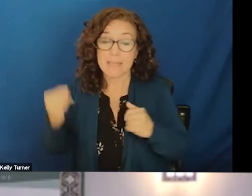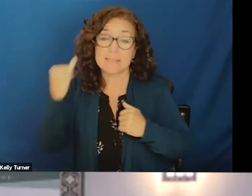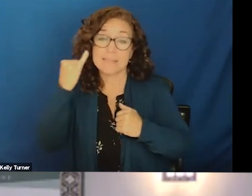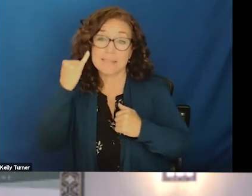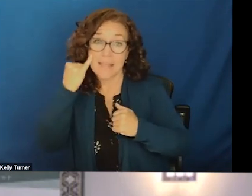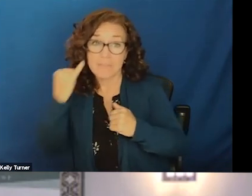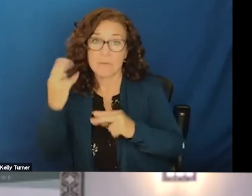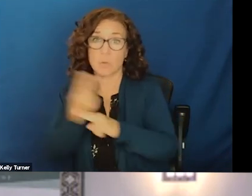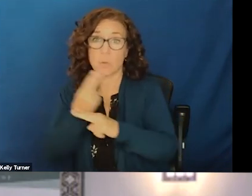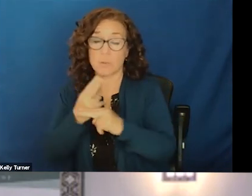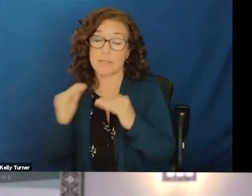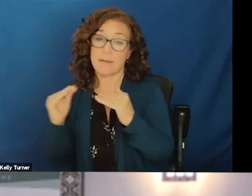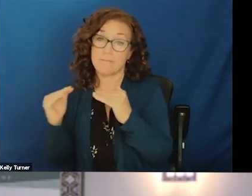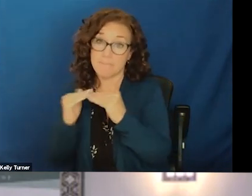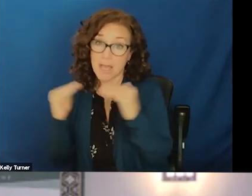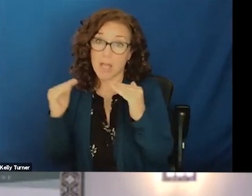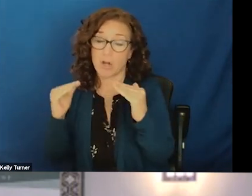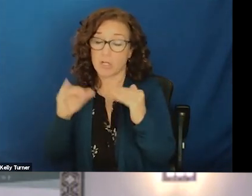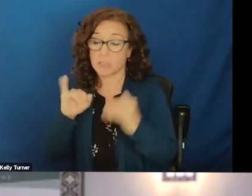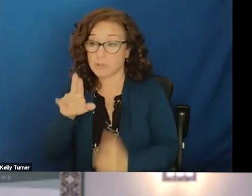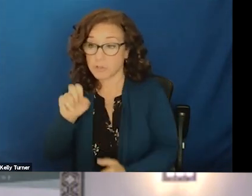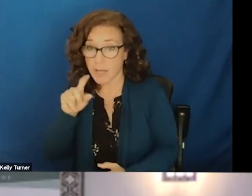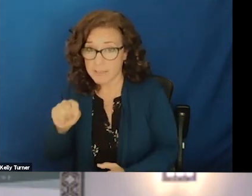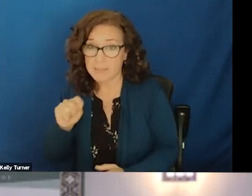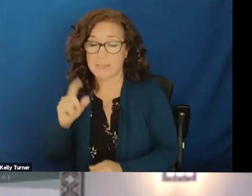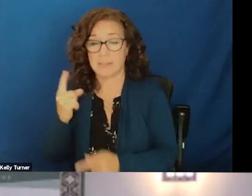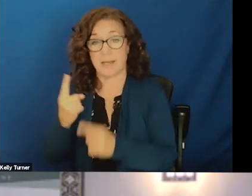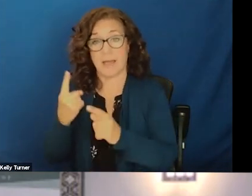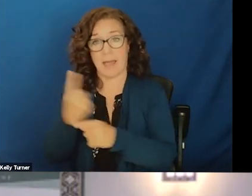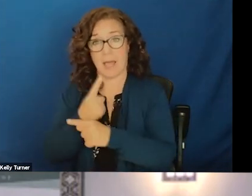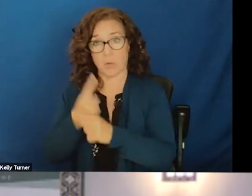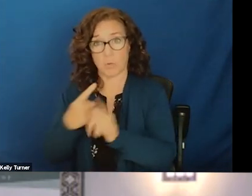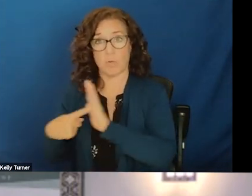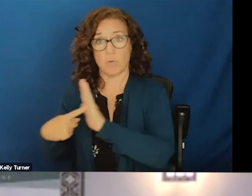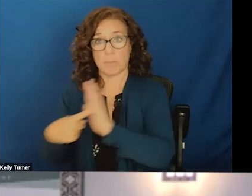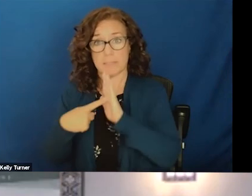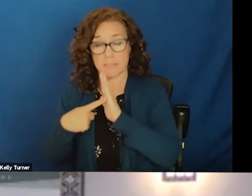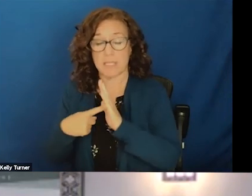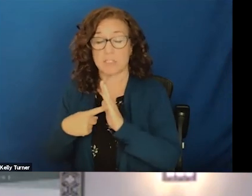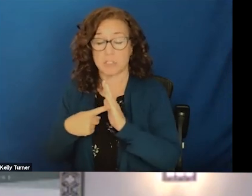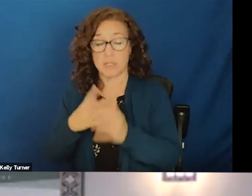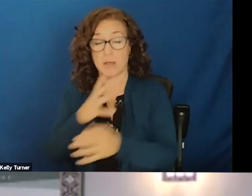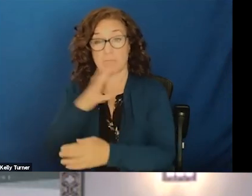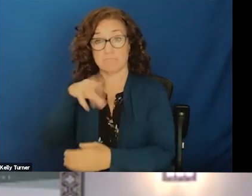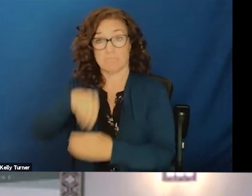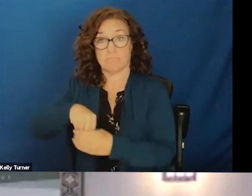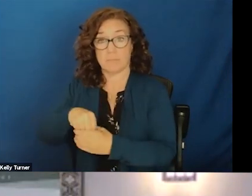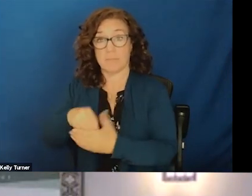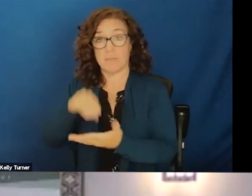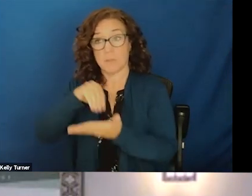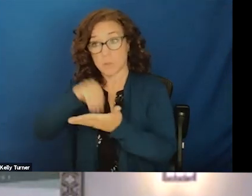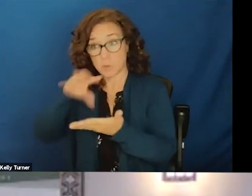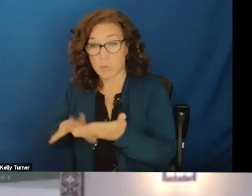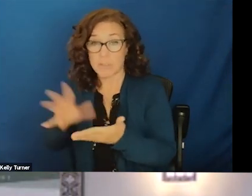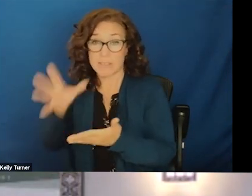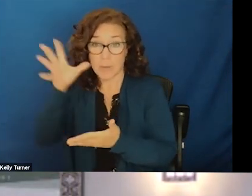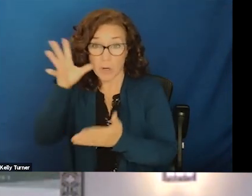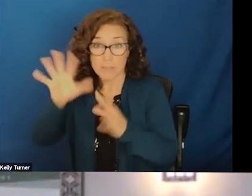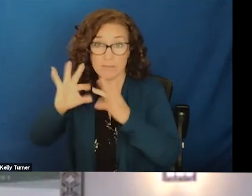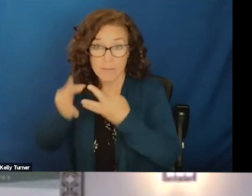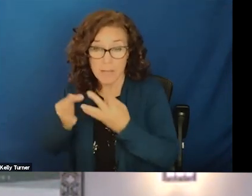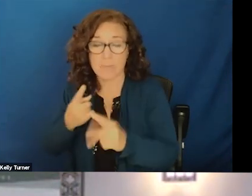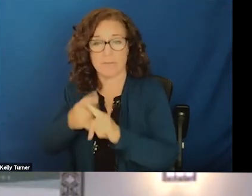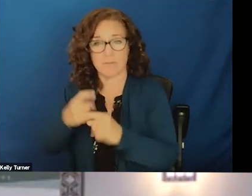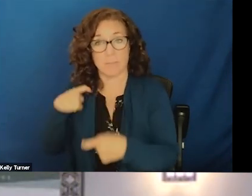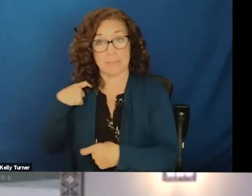of students, parents, and community members from Spanish-speaking households are able to share their experiences and to